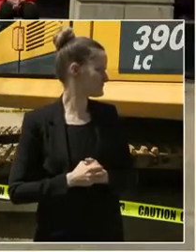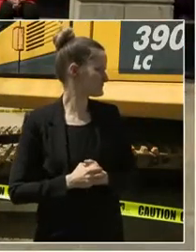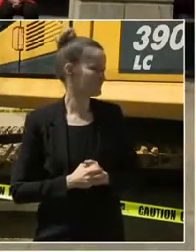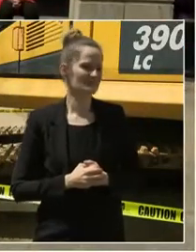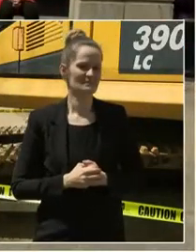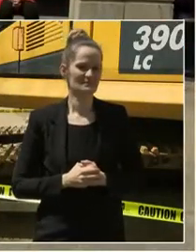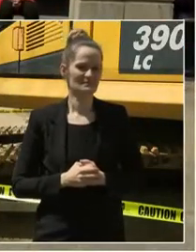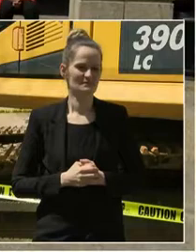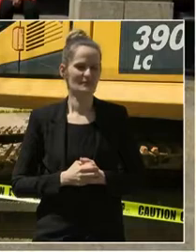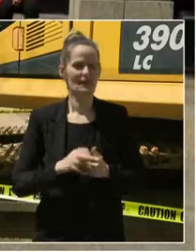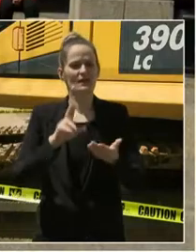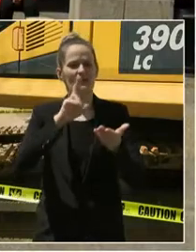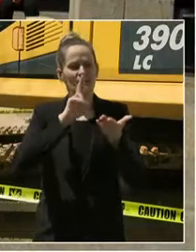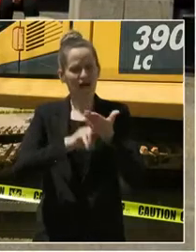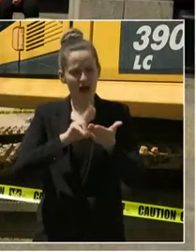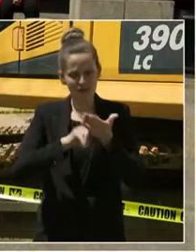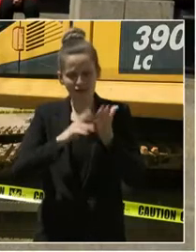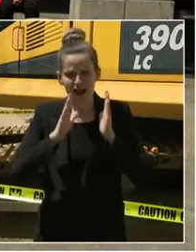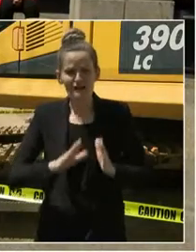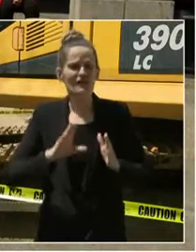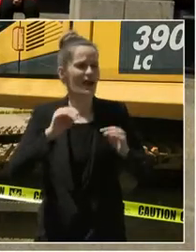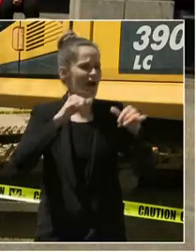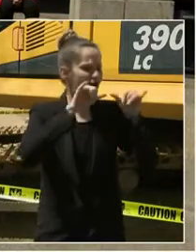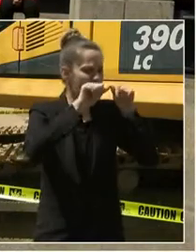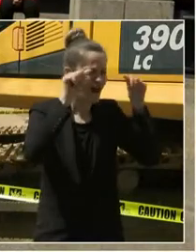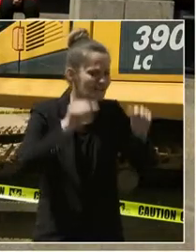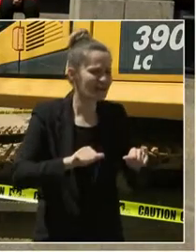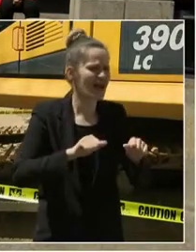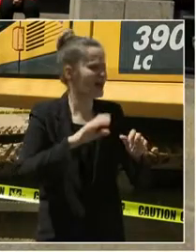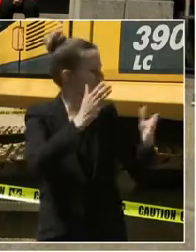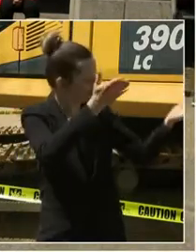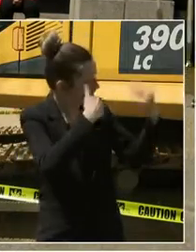contractors and architects up for some photos.